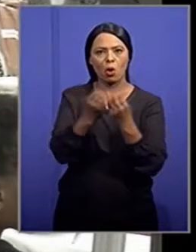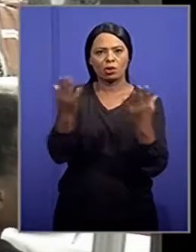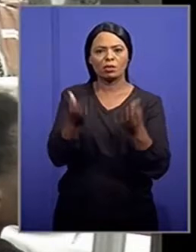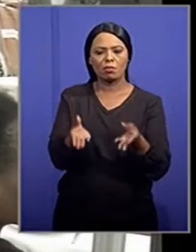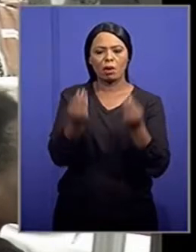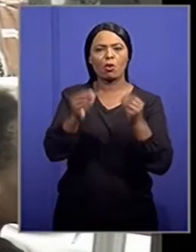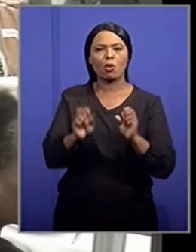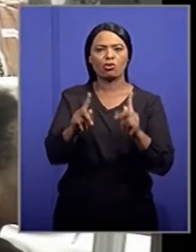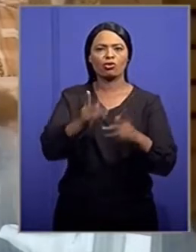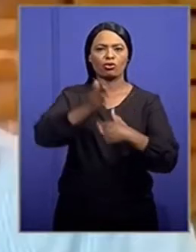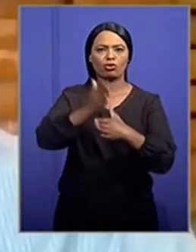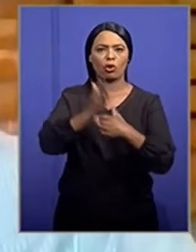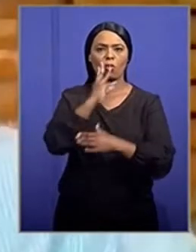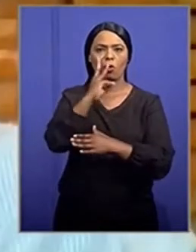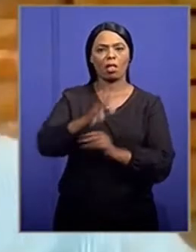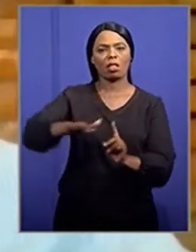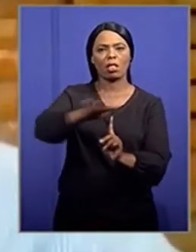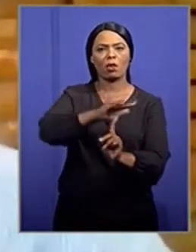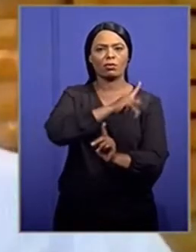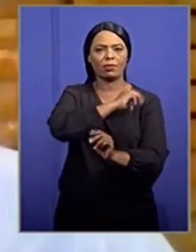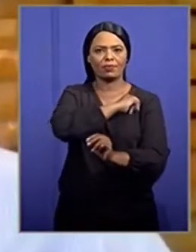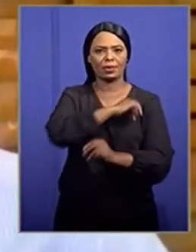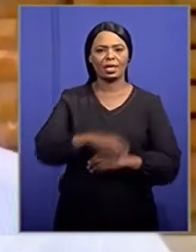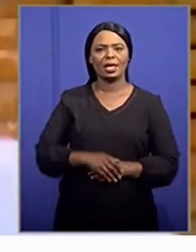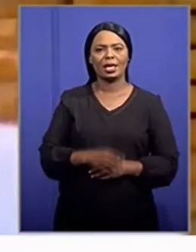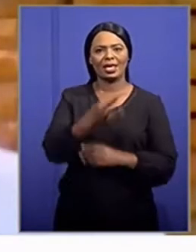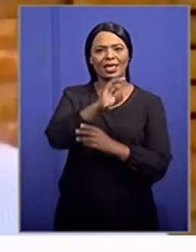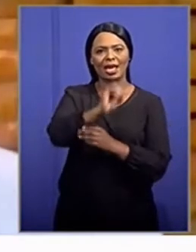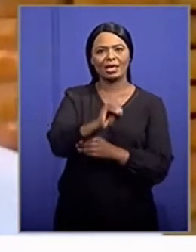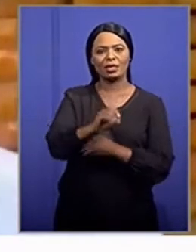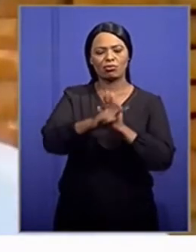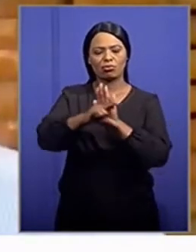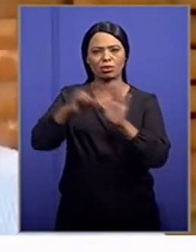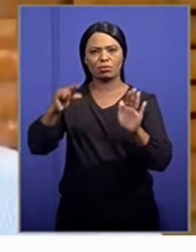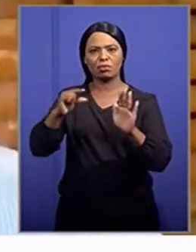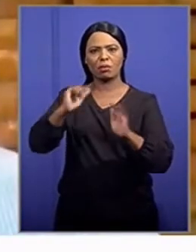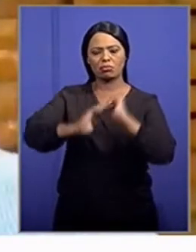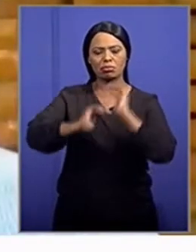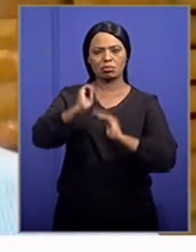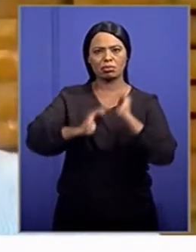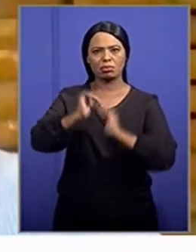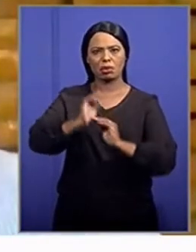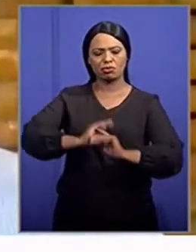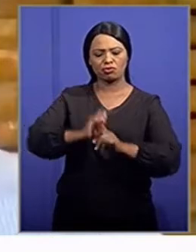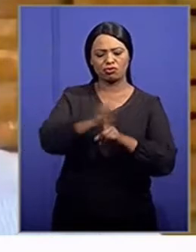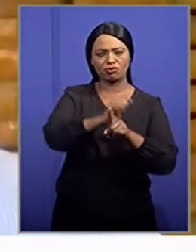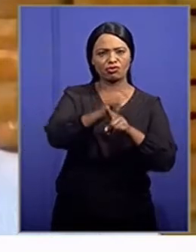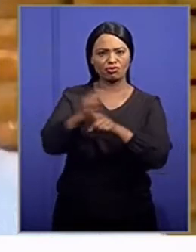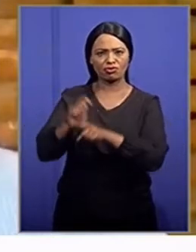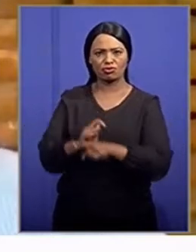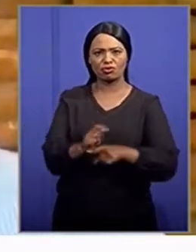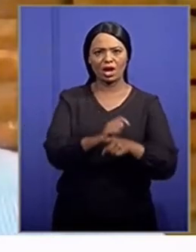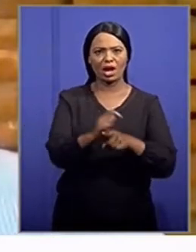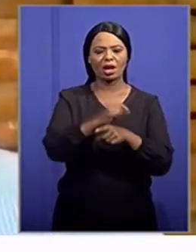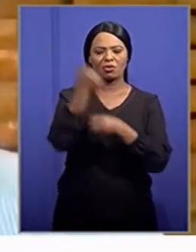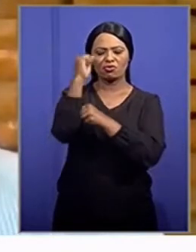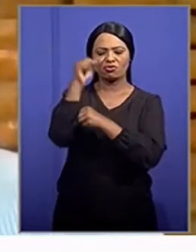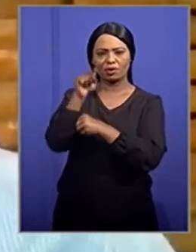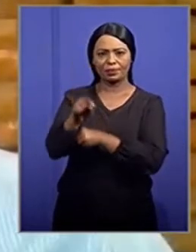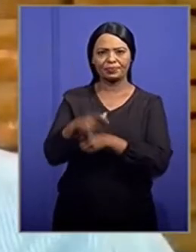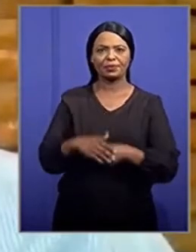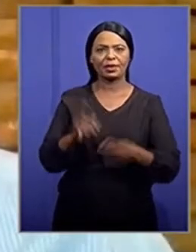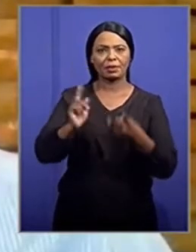lehae mesebetsi. At the start of the project, we trained 30 bricklayers who were fully utilized on the building of the actual factory, and then obviously